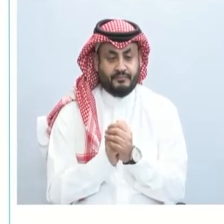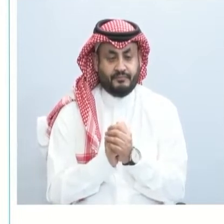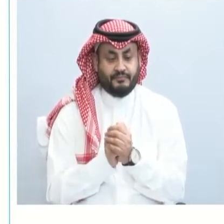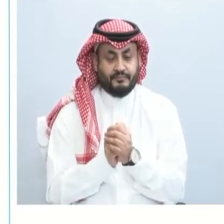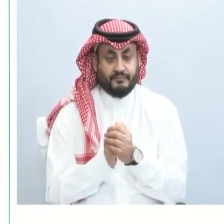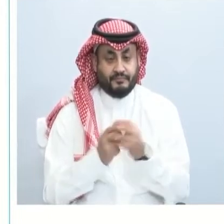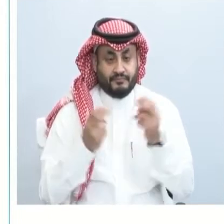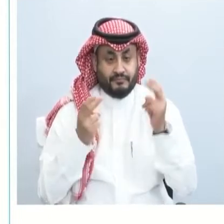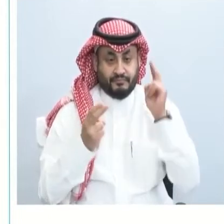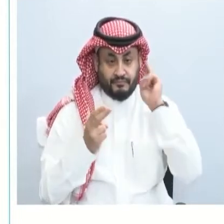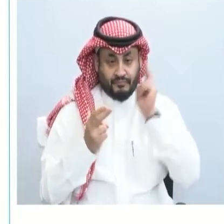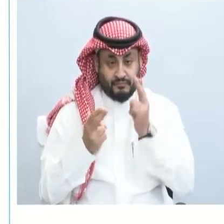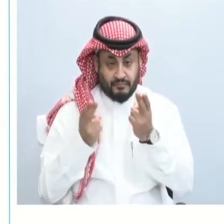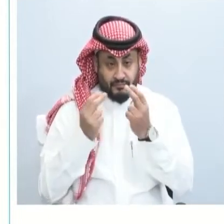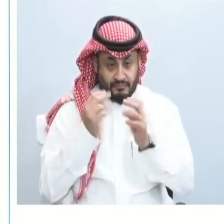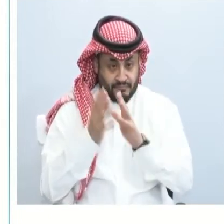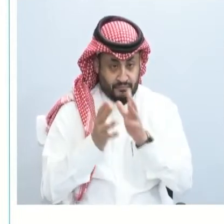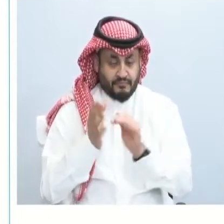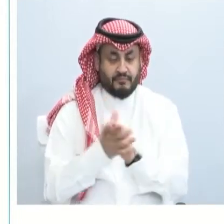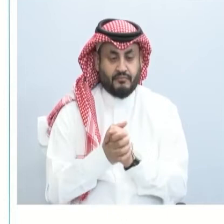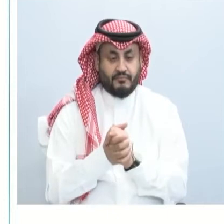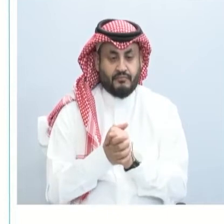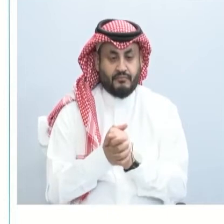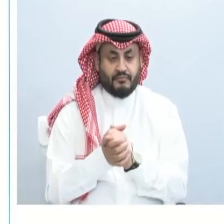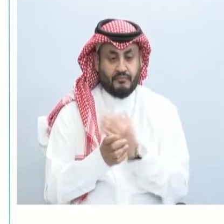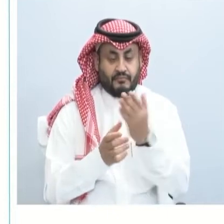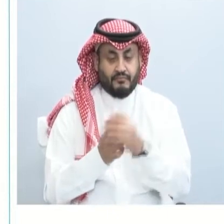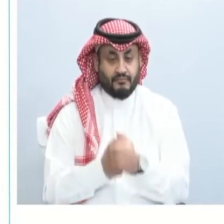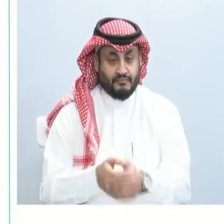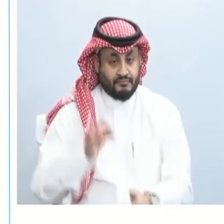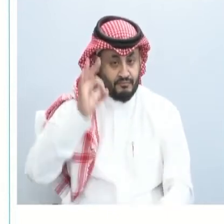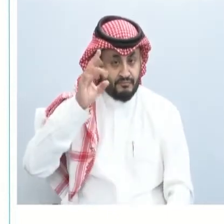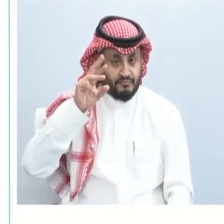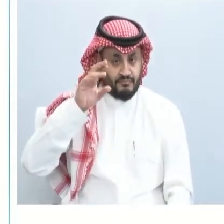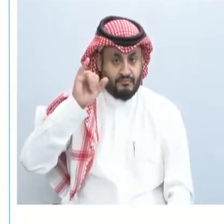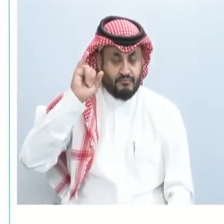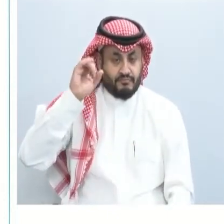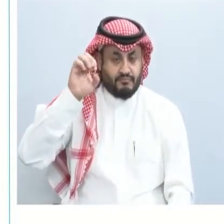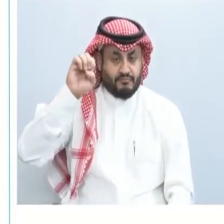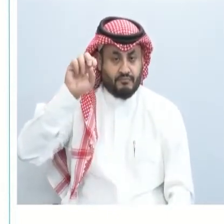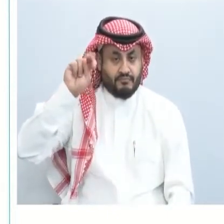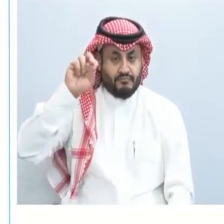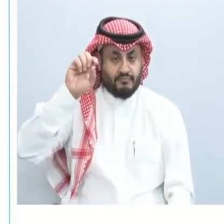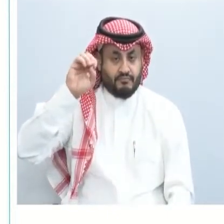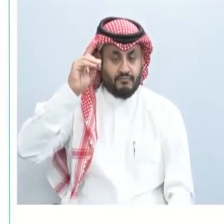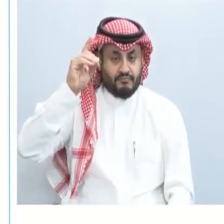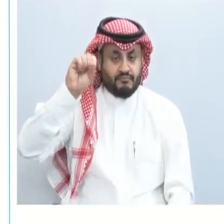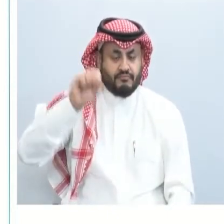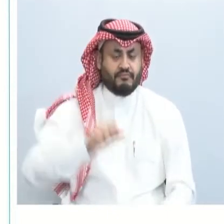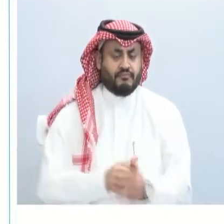So the first word we have here in number one is friends. Friends,